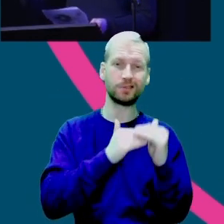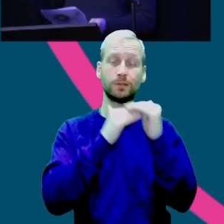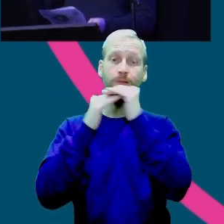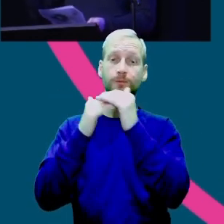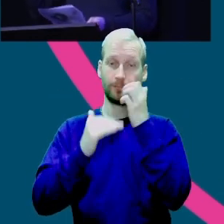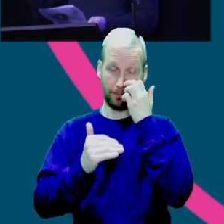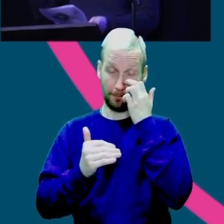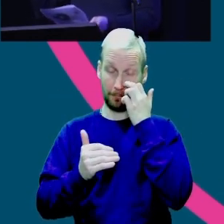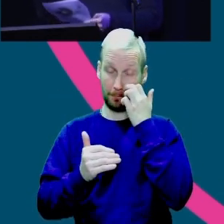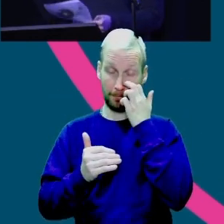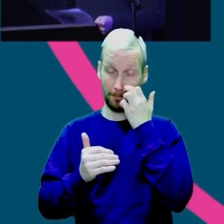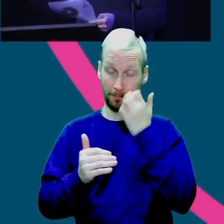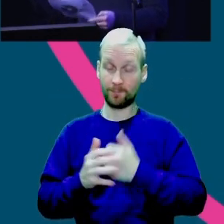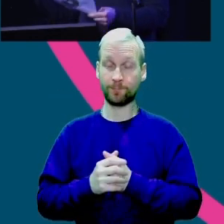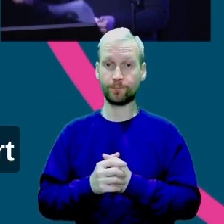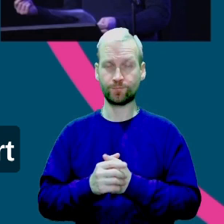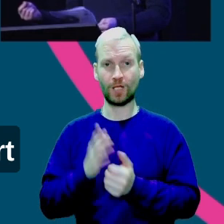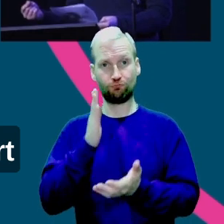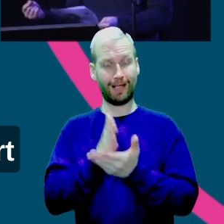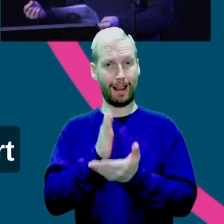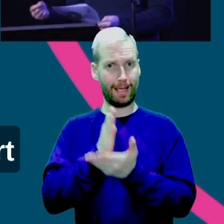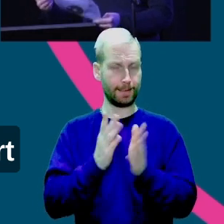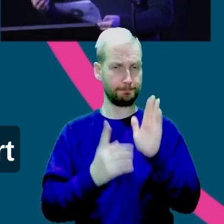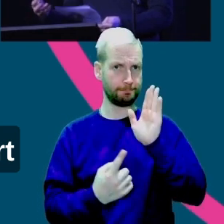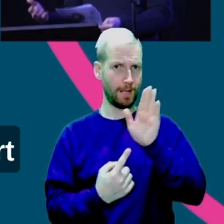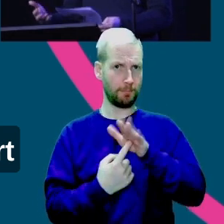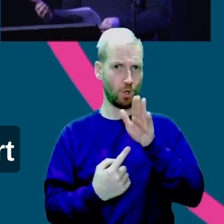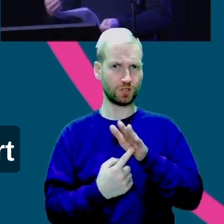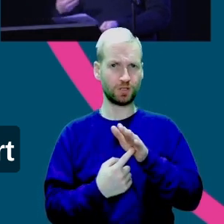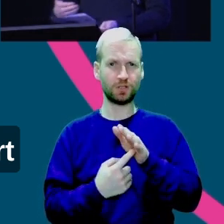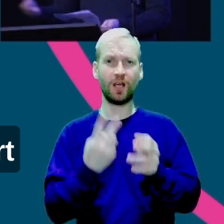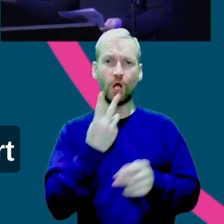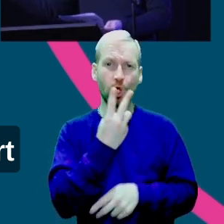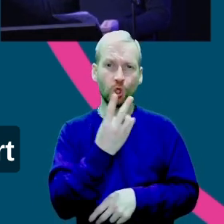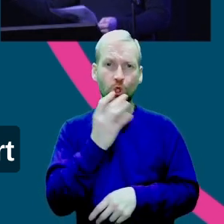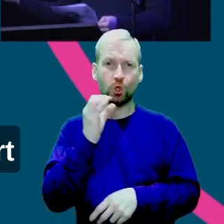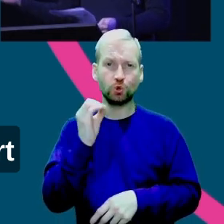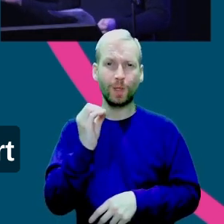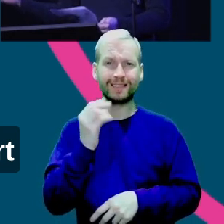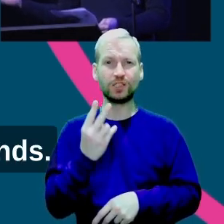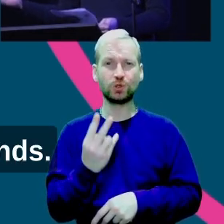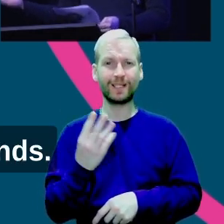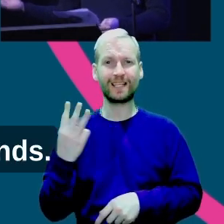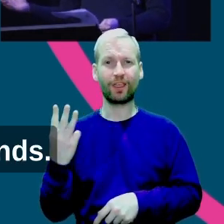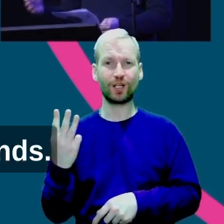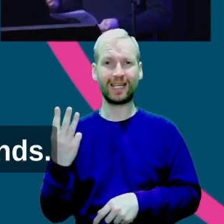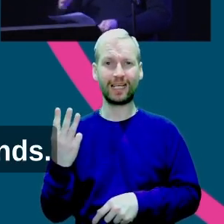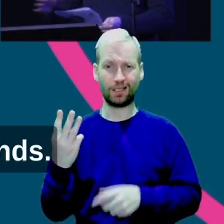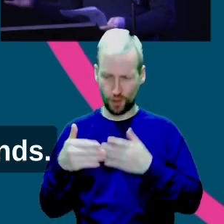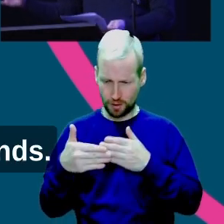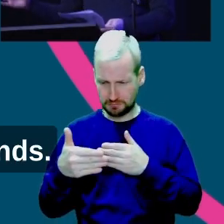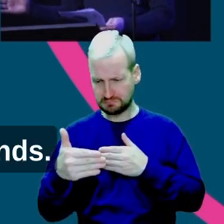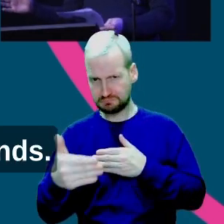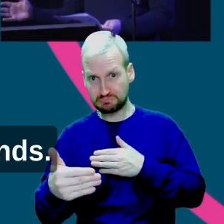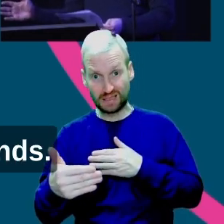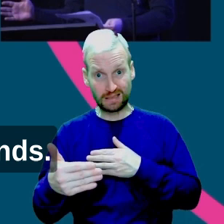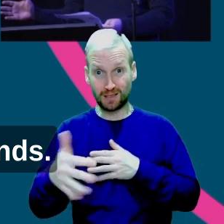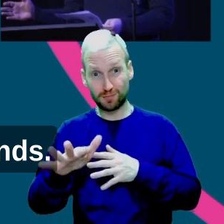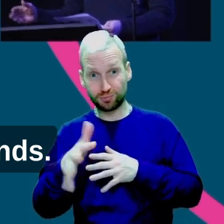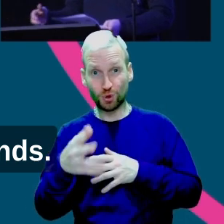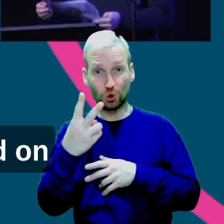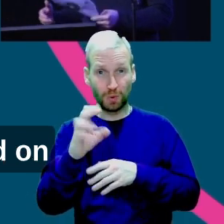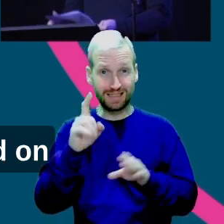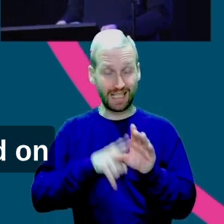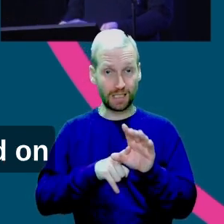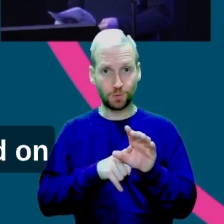on, it's particularly imperative for 2023, as I've said, for the next sort of 20 or so years when we've got expanding